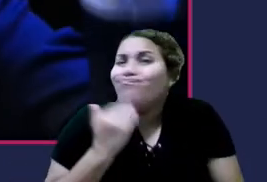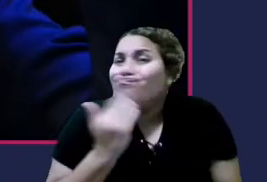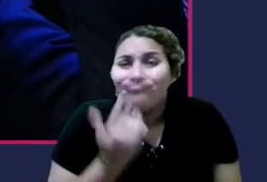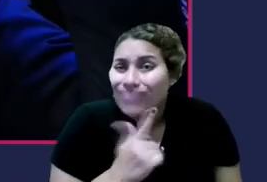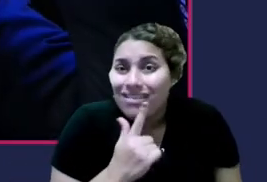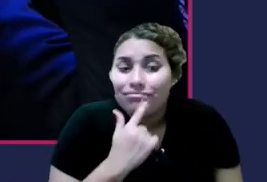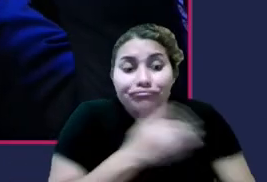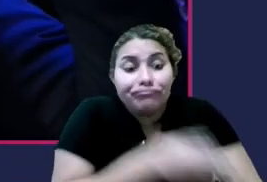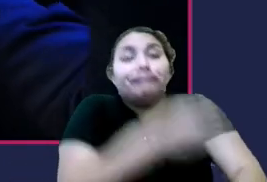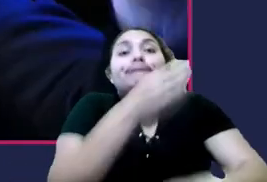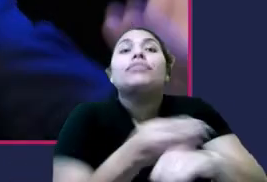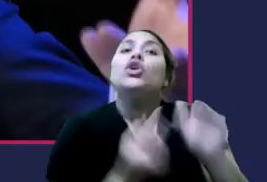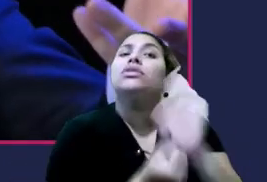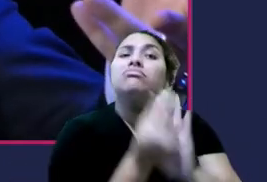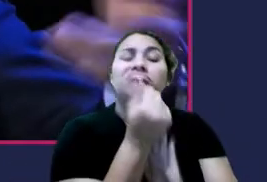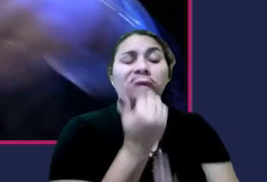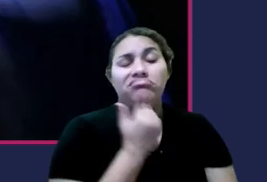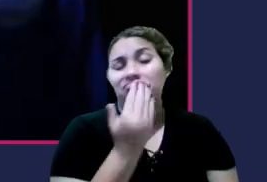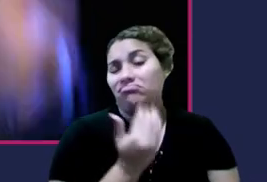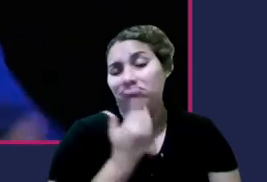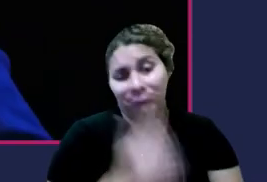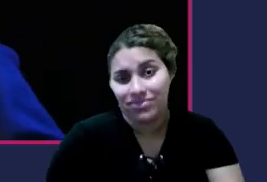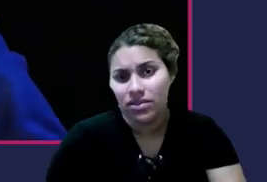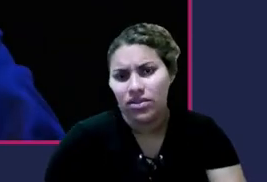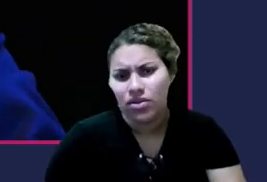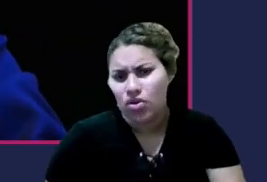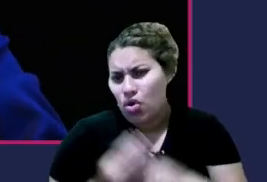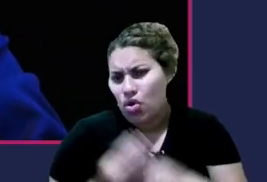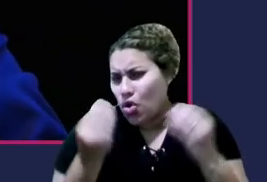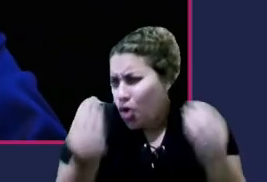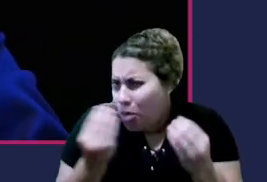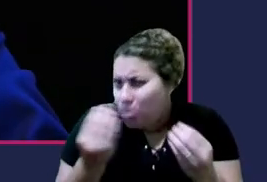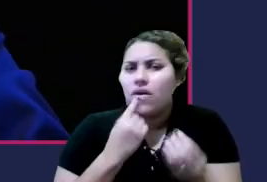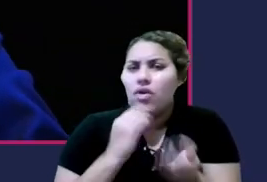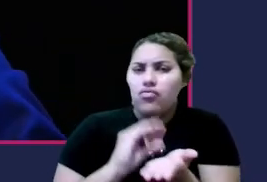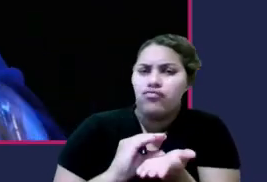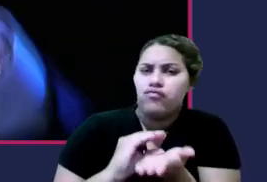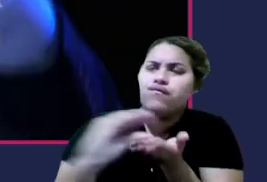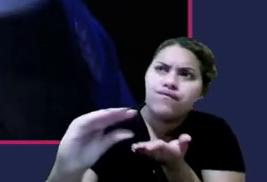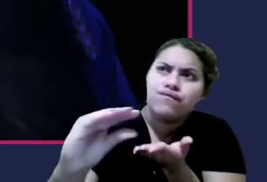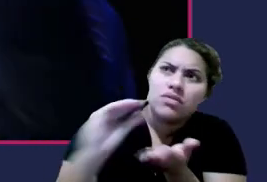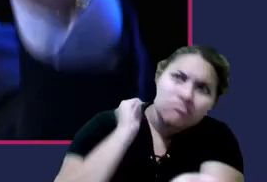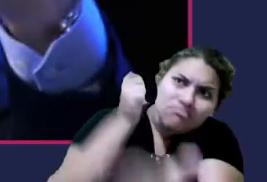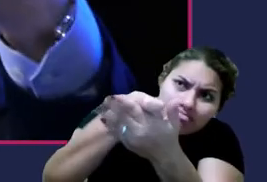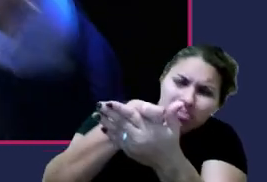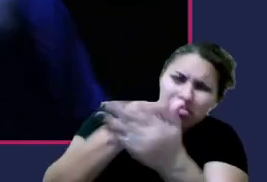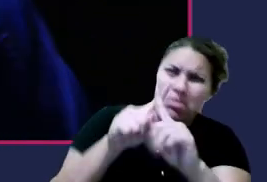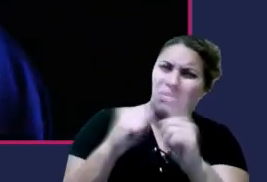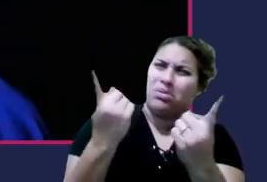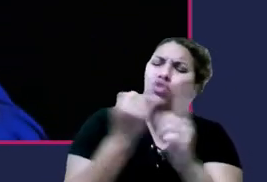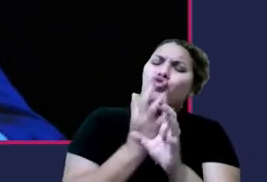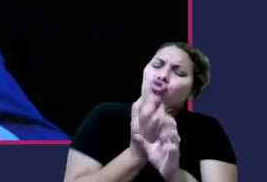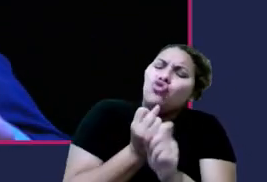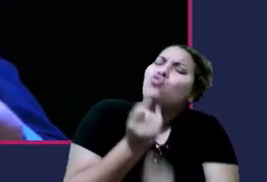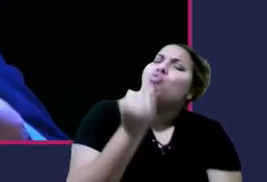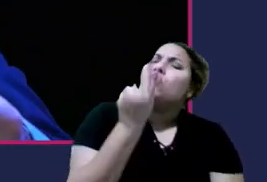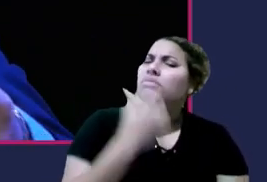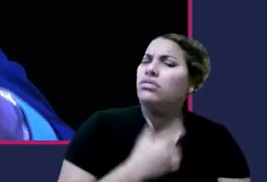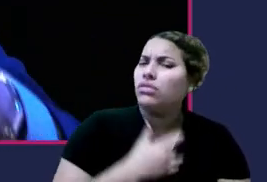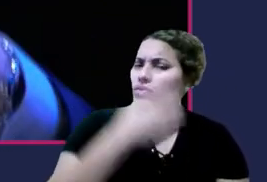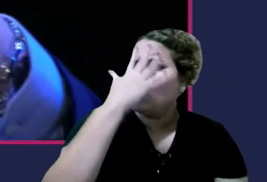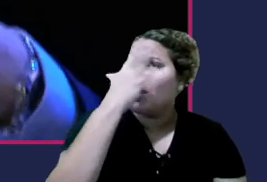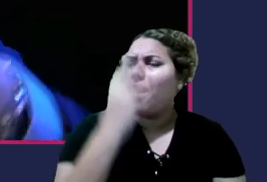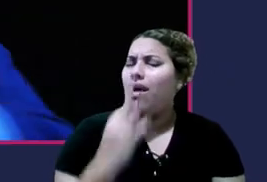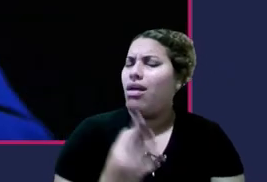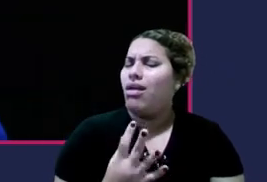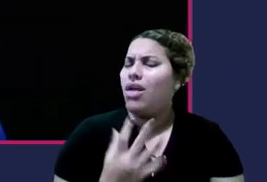don't have the budget. So how can I finance something that I know how much is going to cost? I cannot